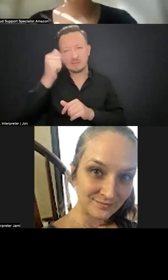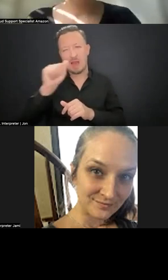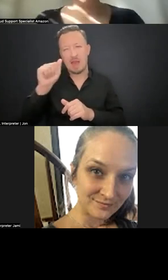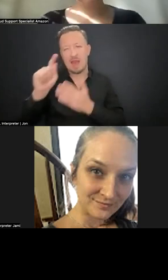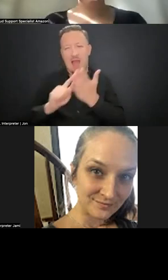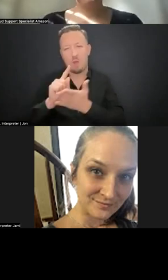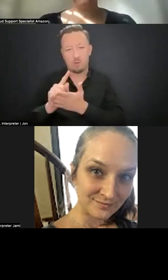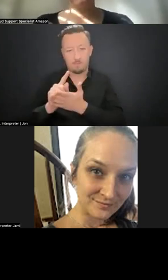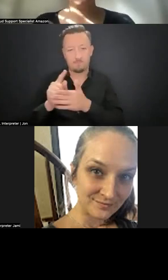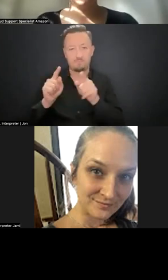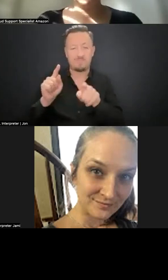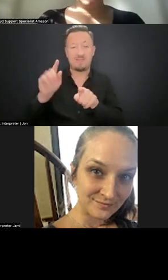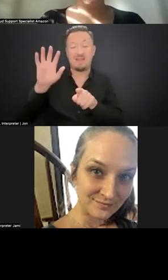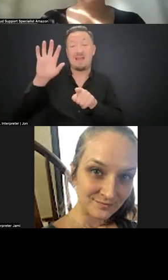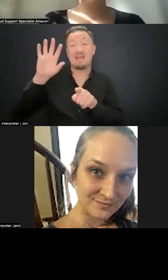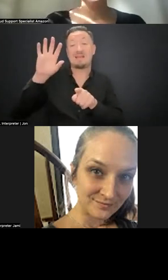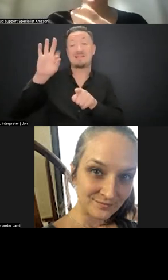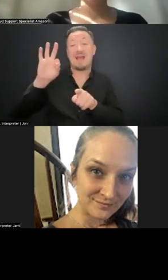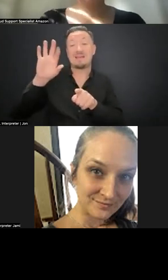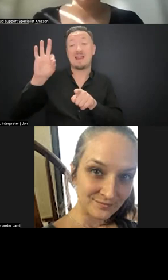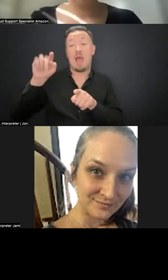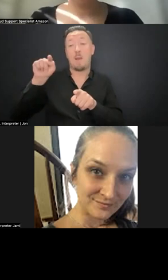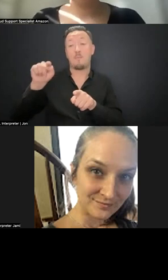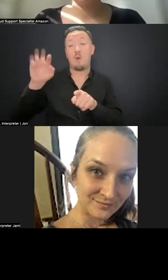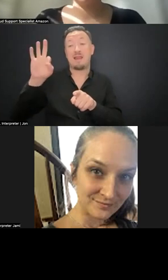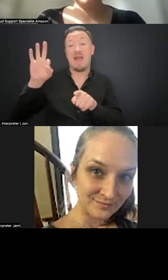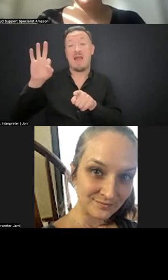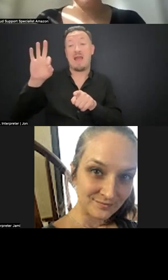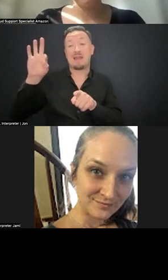99.99 service level agreement per year.